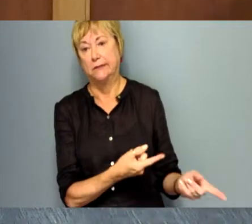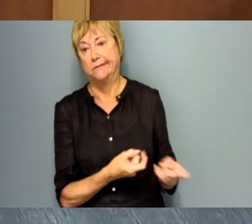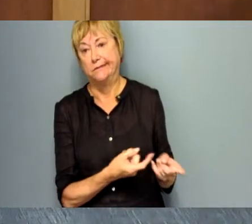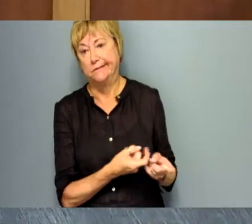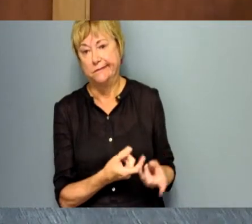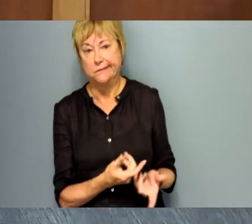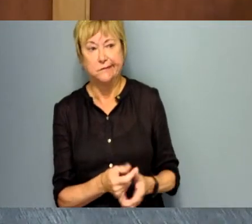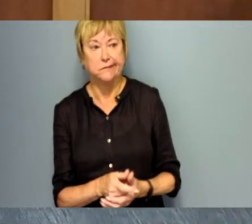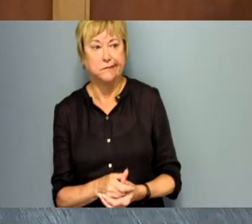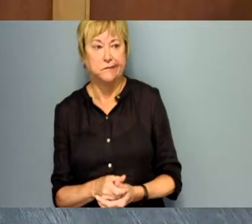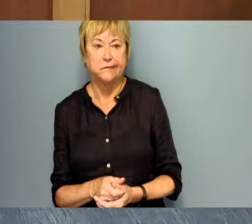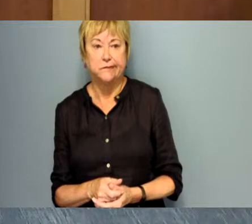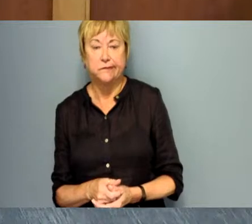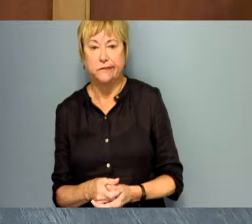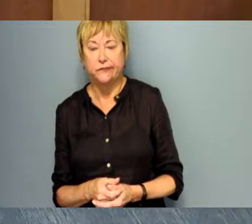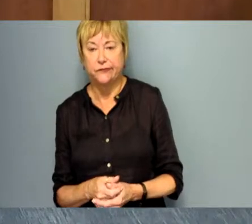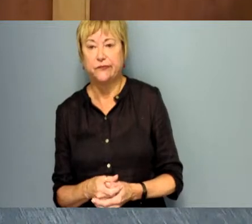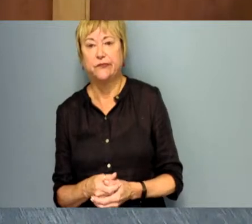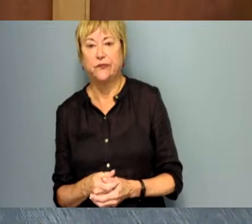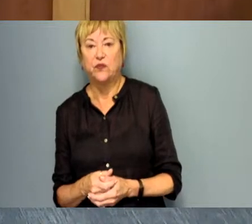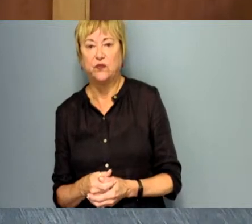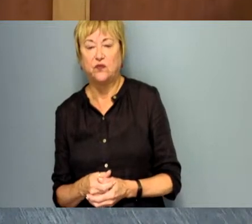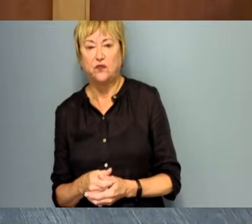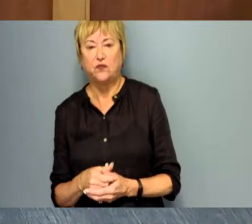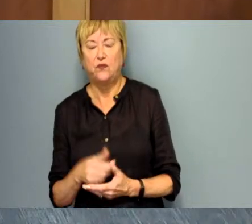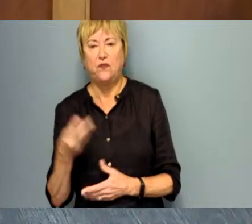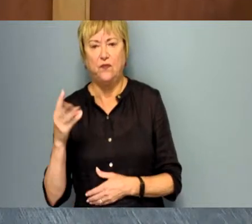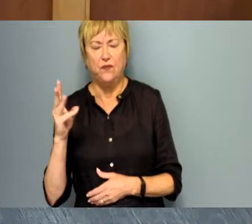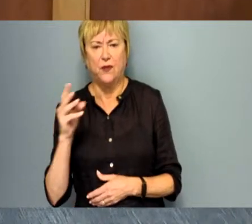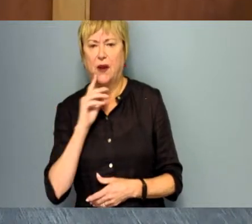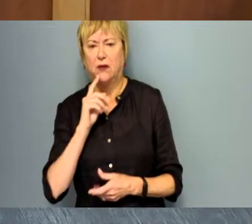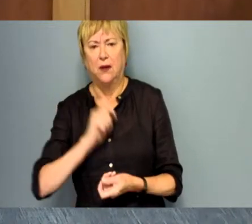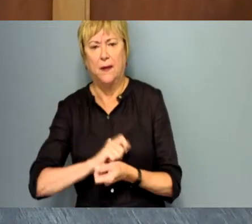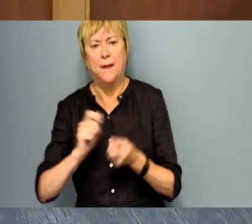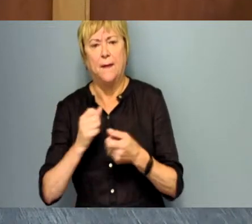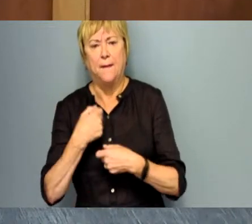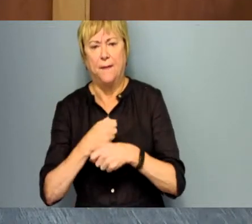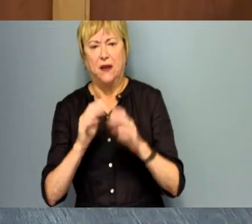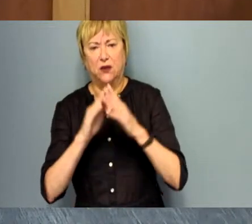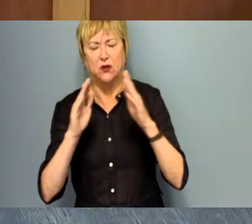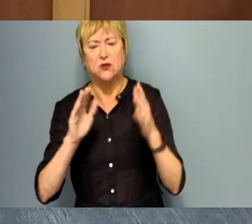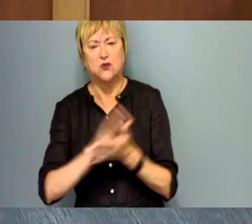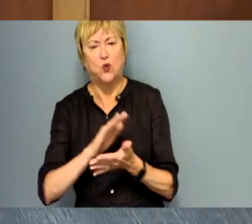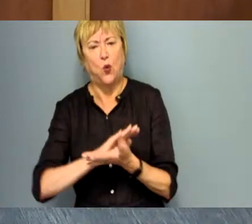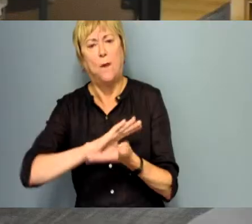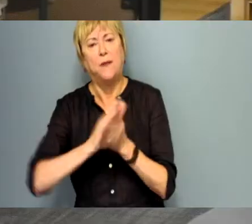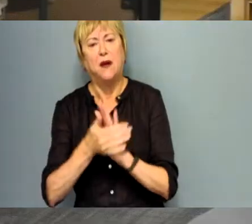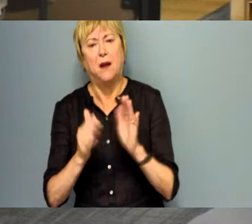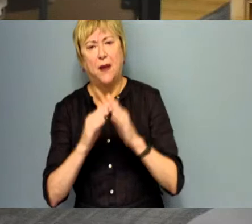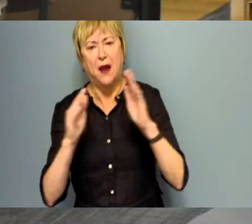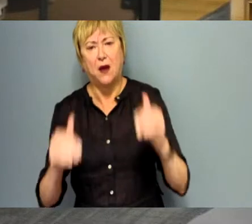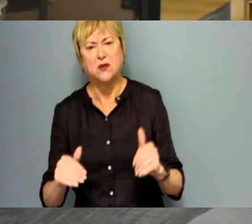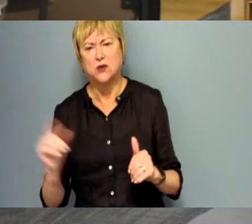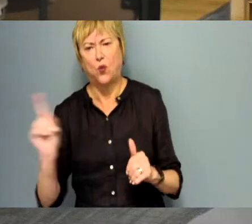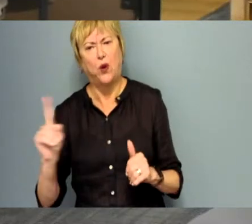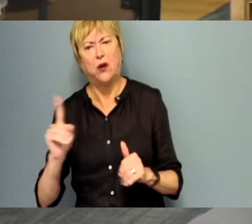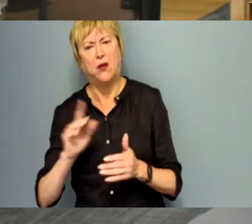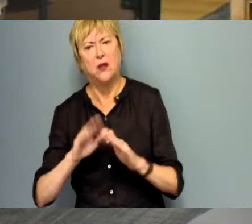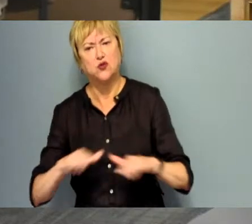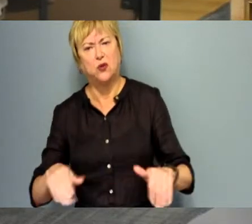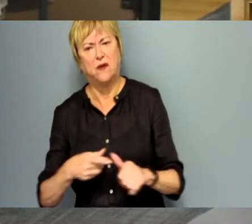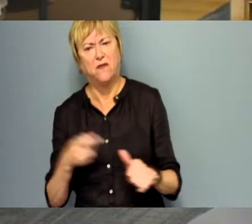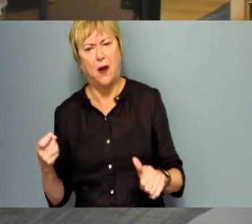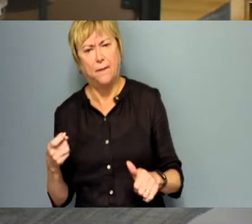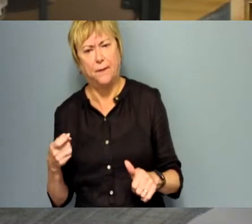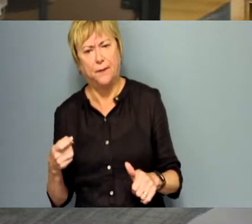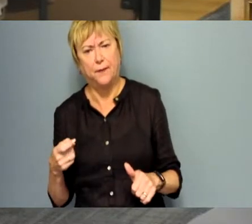could you please explain what this is about? Turning a school into housing for children. Where are these children coming from?